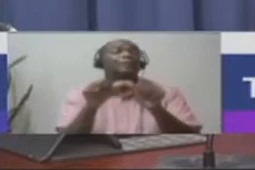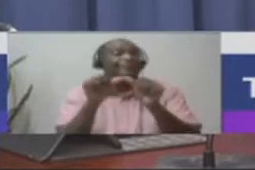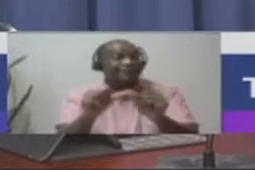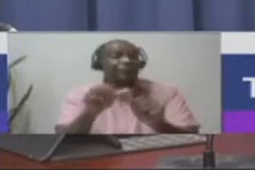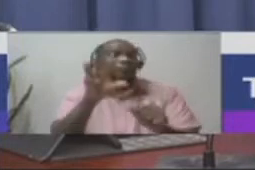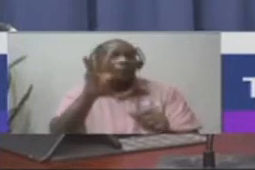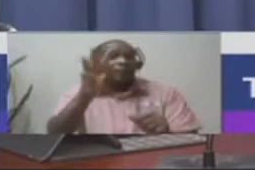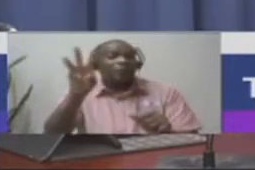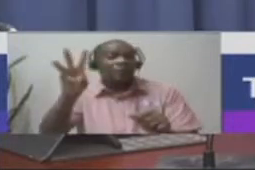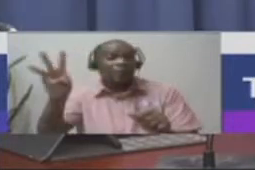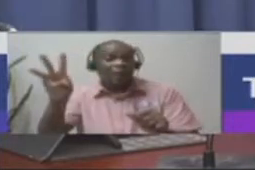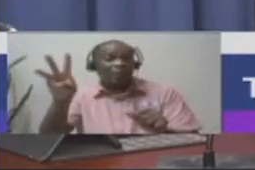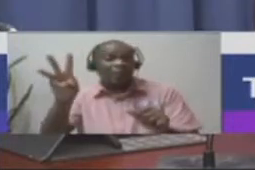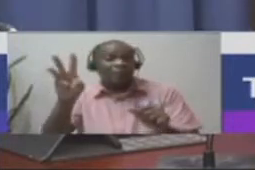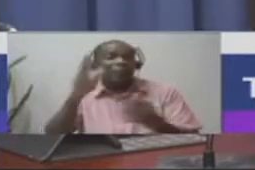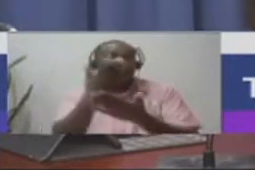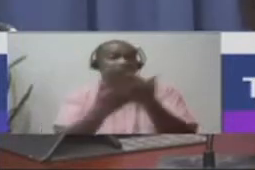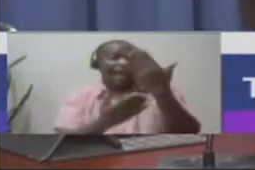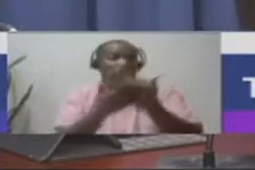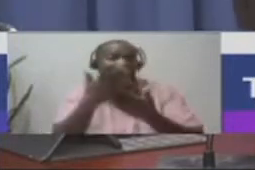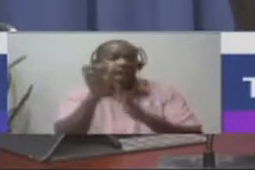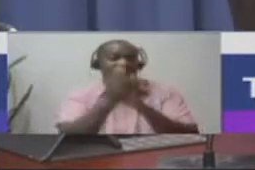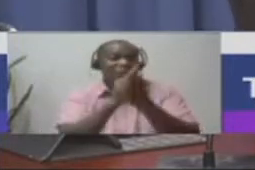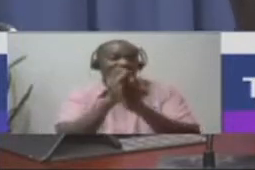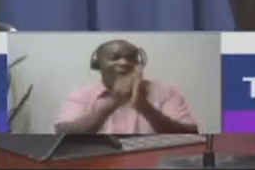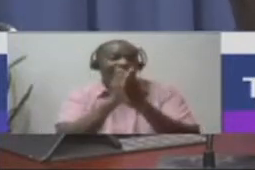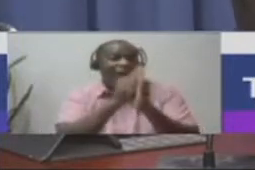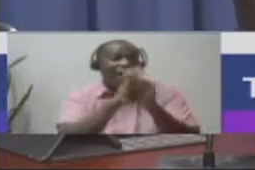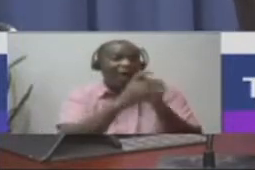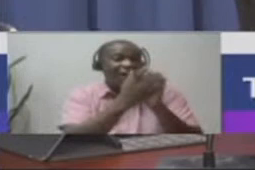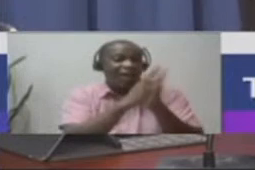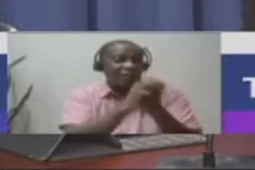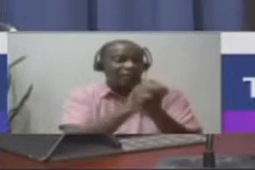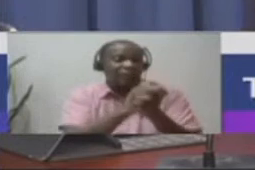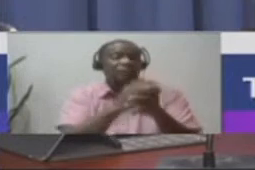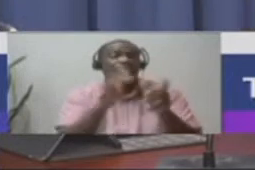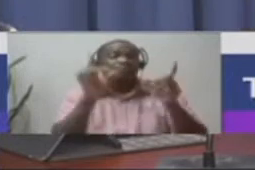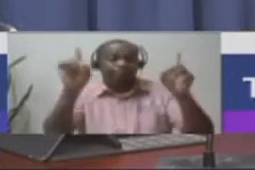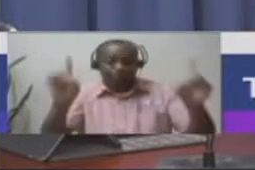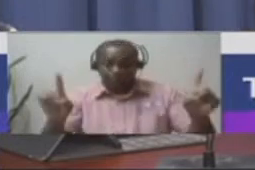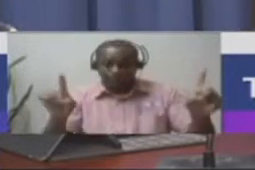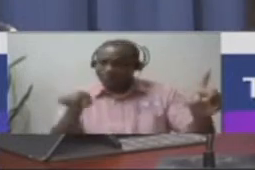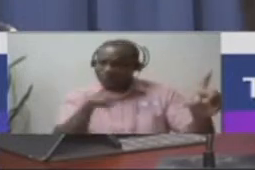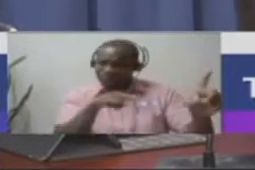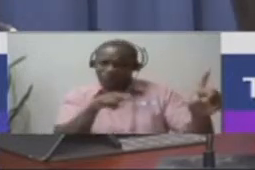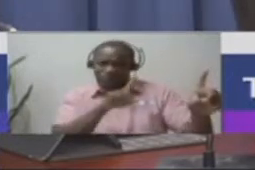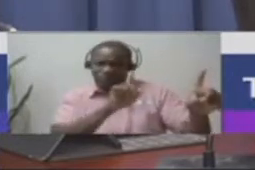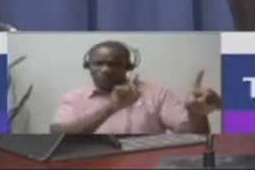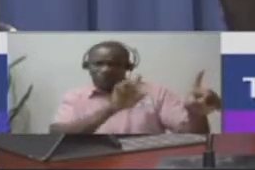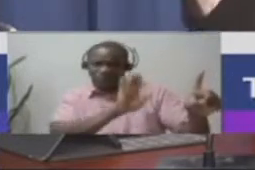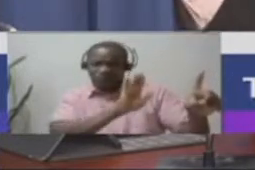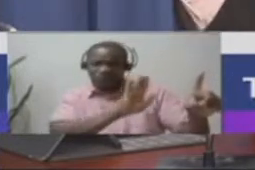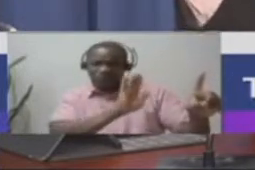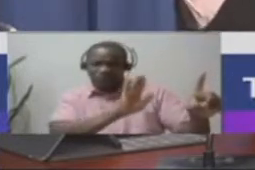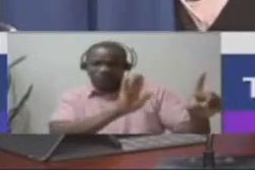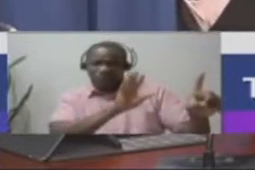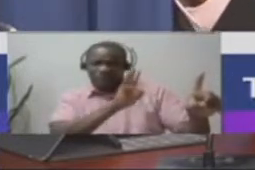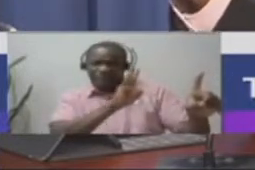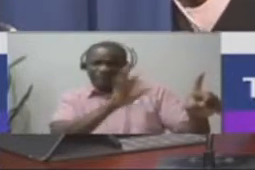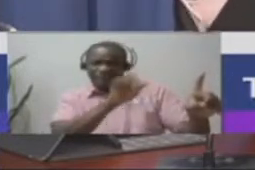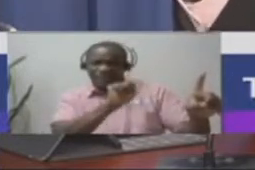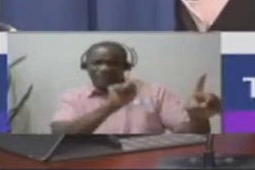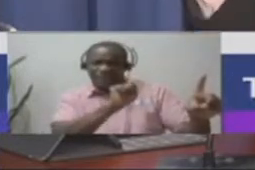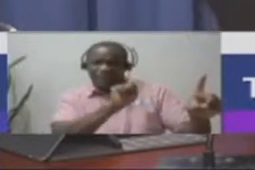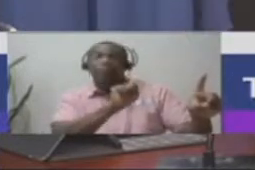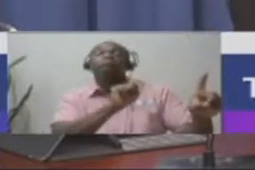the research? People have a false sense of security that they have their first shot, not realizing, and maybe one of the doctors can come